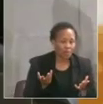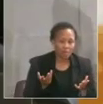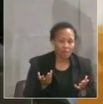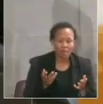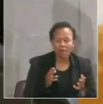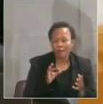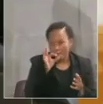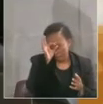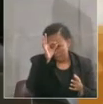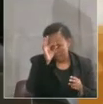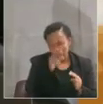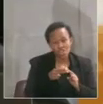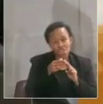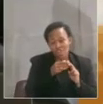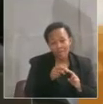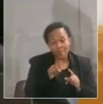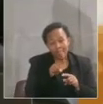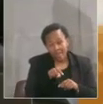units that you may have?